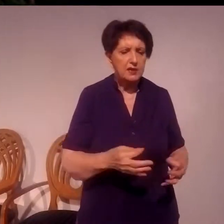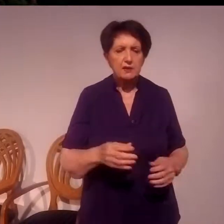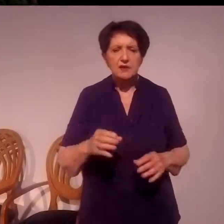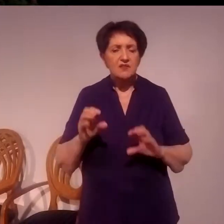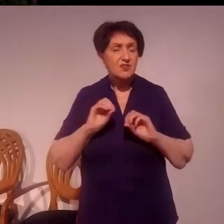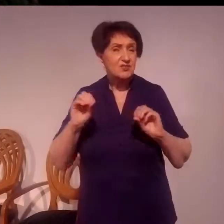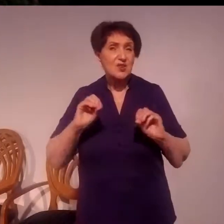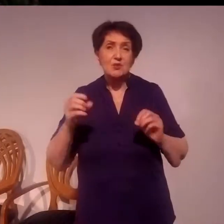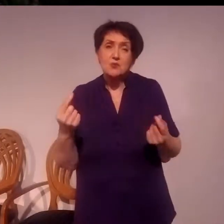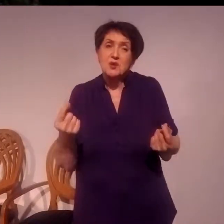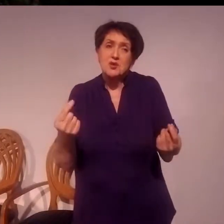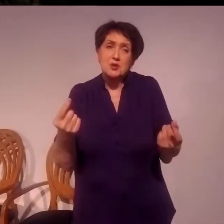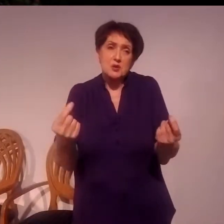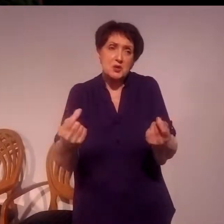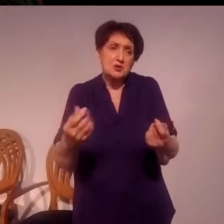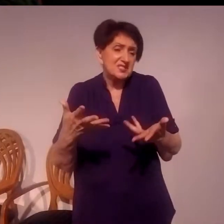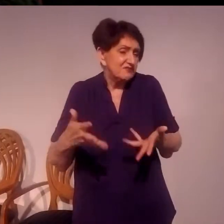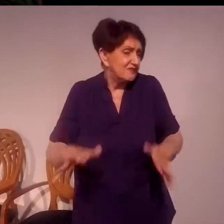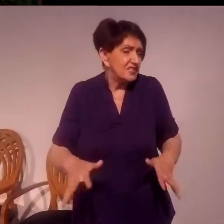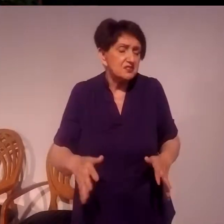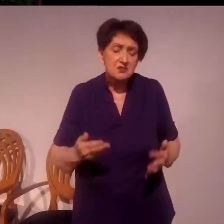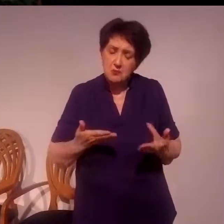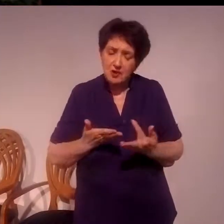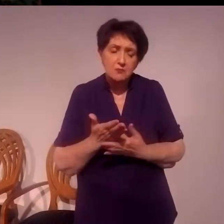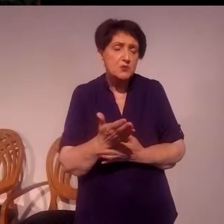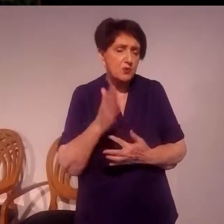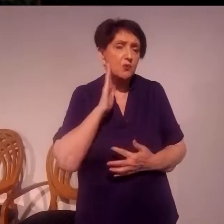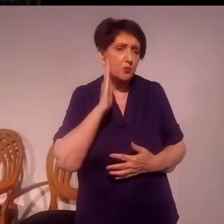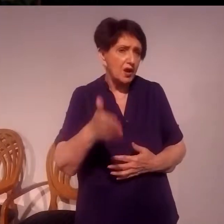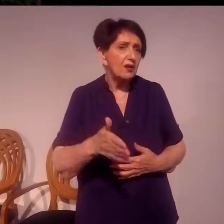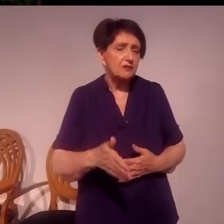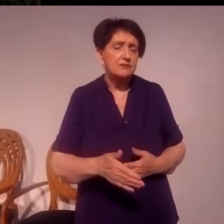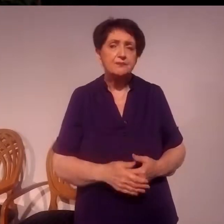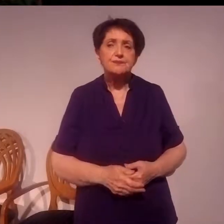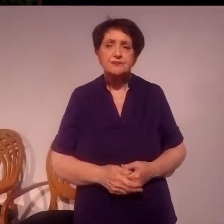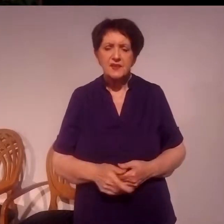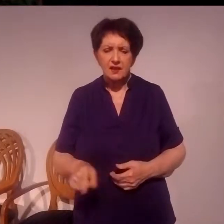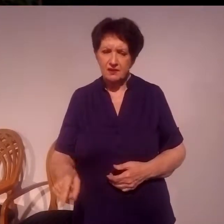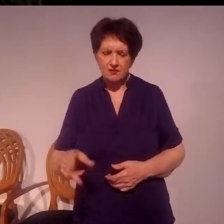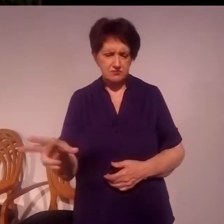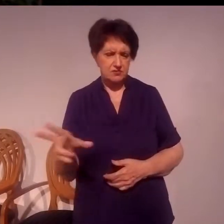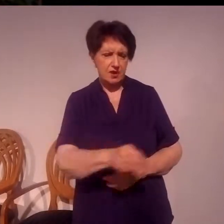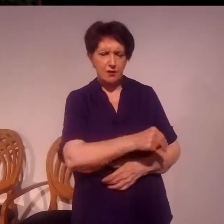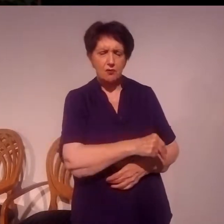done. It's going to come through no matter what. And she was like, I